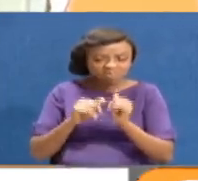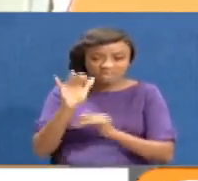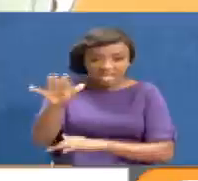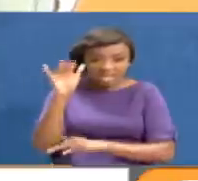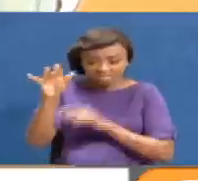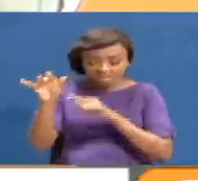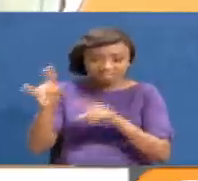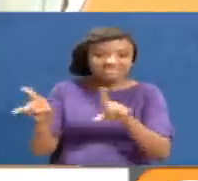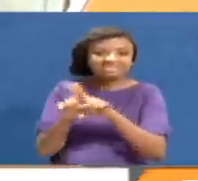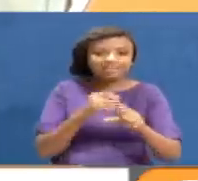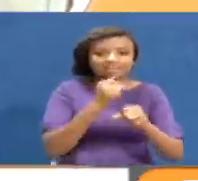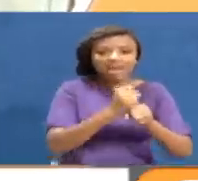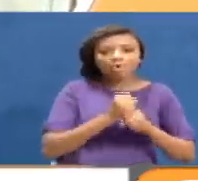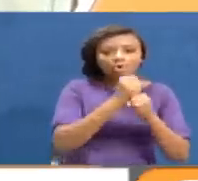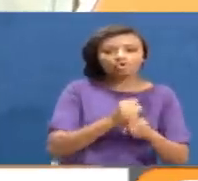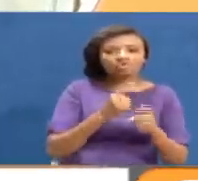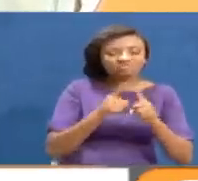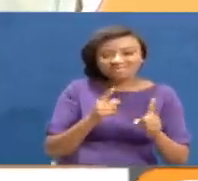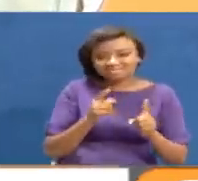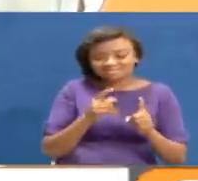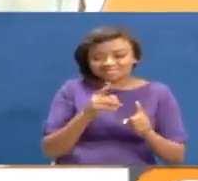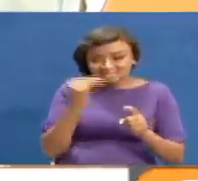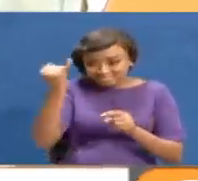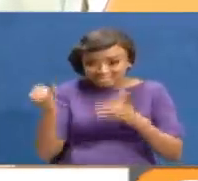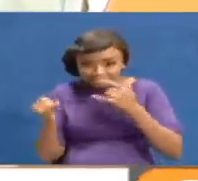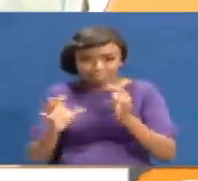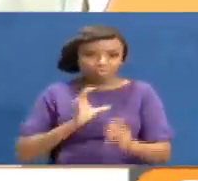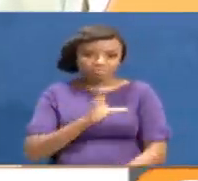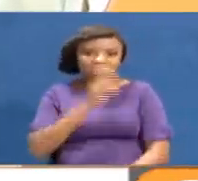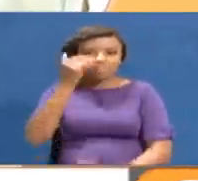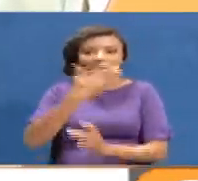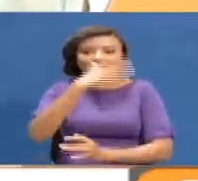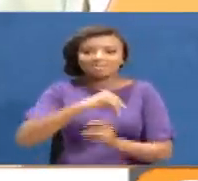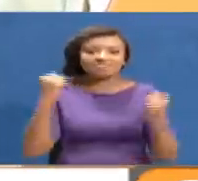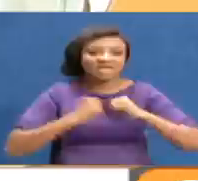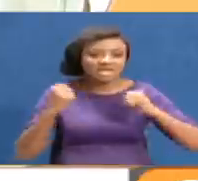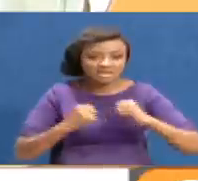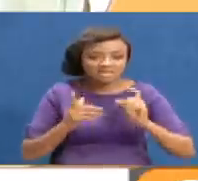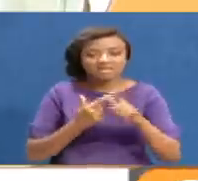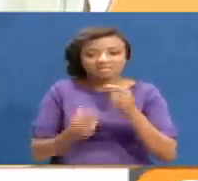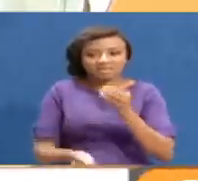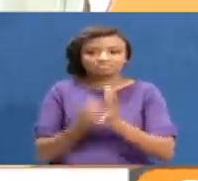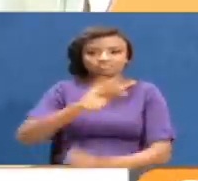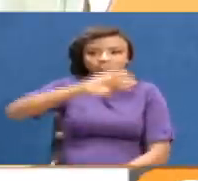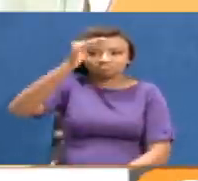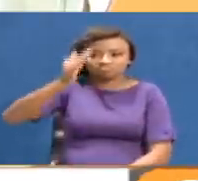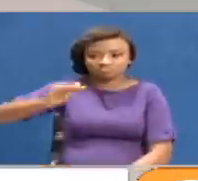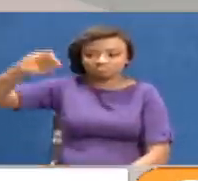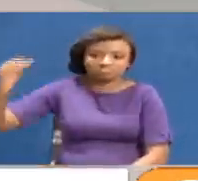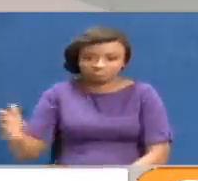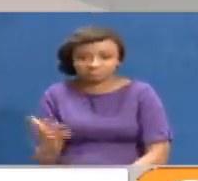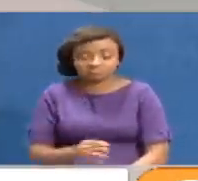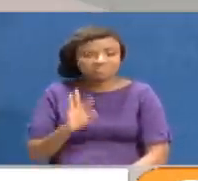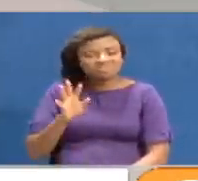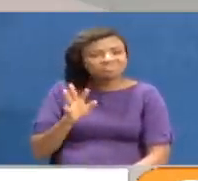up all these issues, you will never get to a point where a decision has to be made. But then what is the point of asking Kenyans to